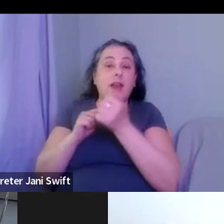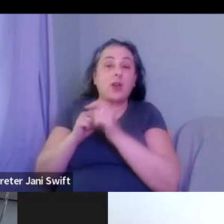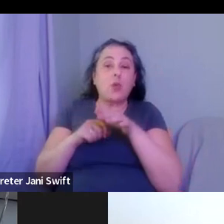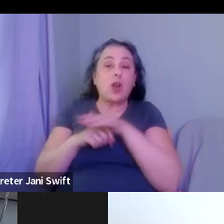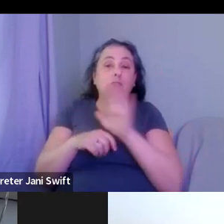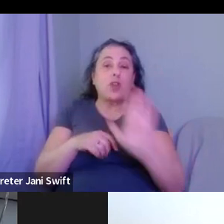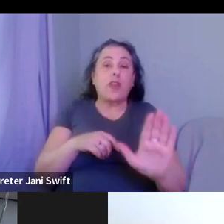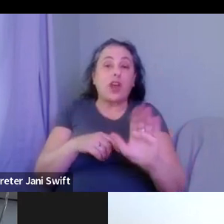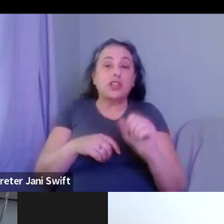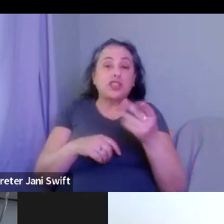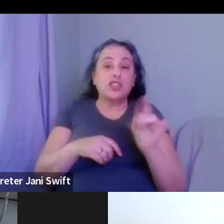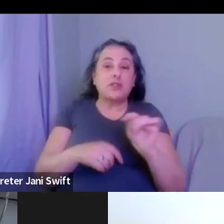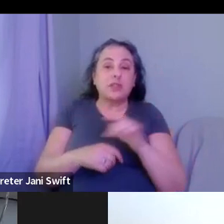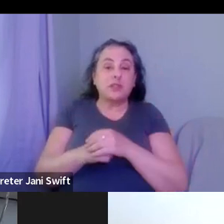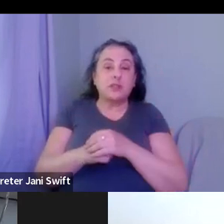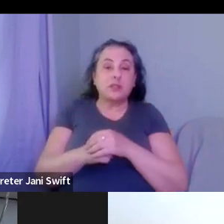their shift.